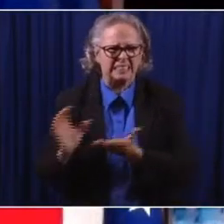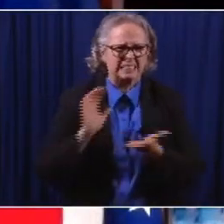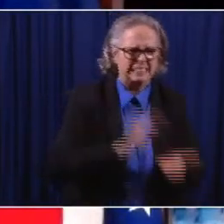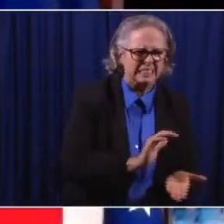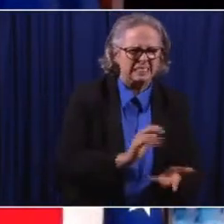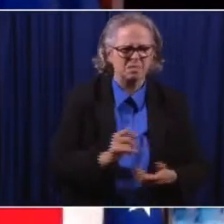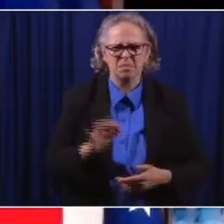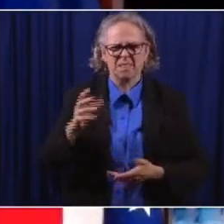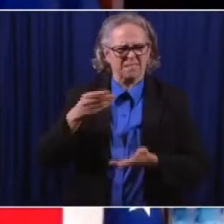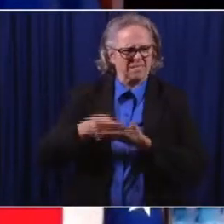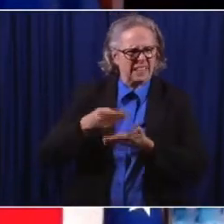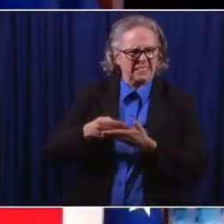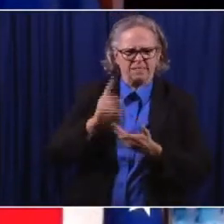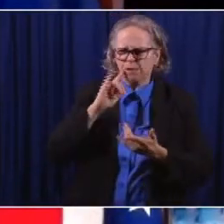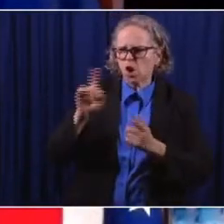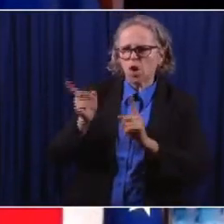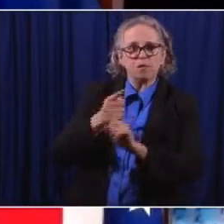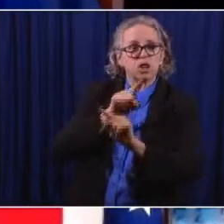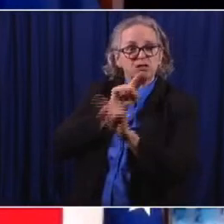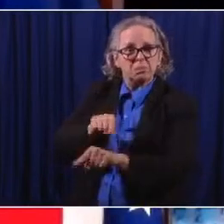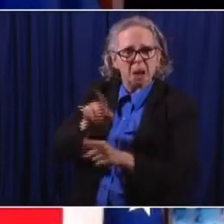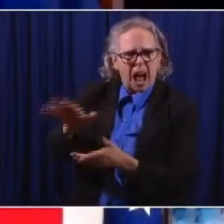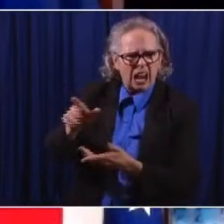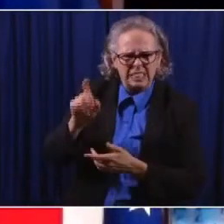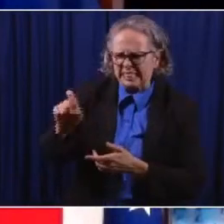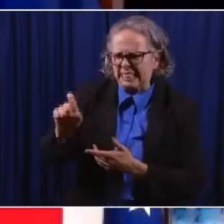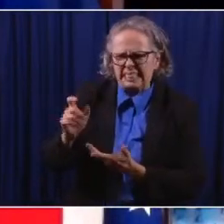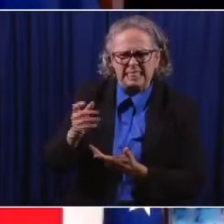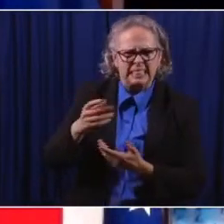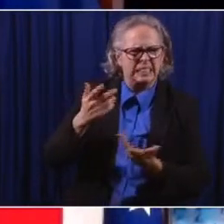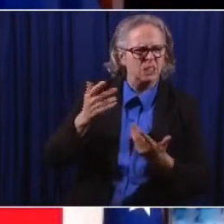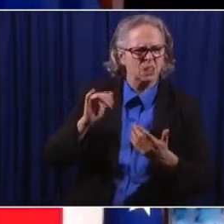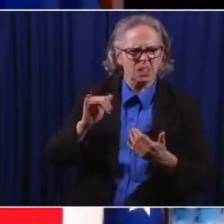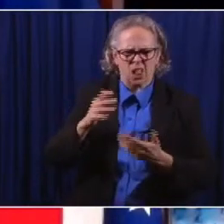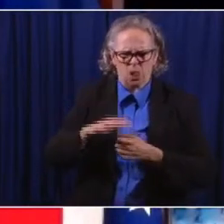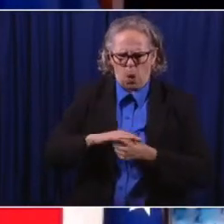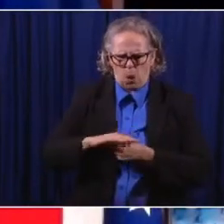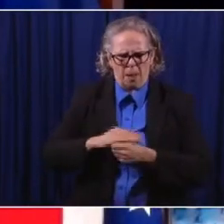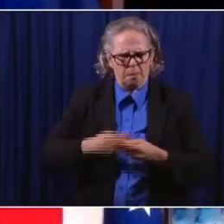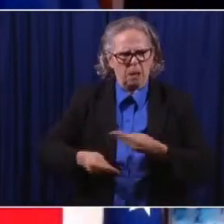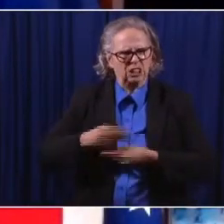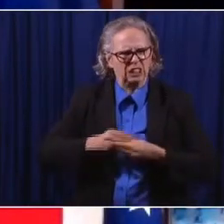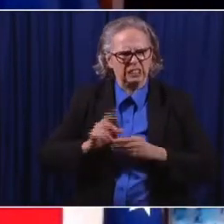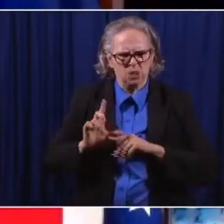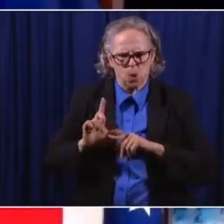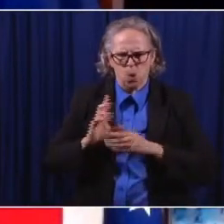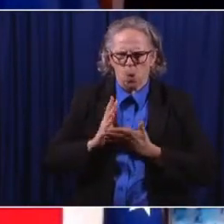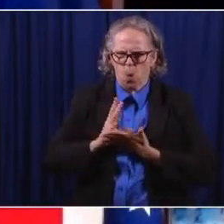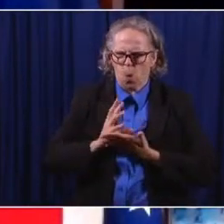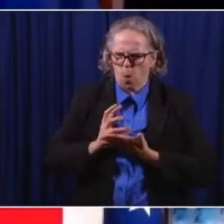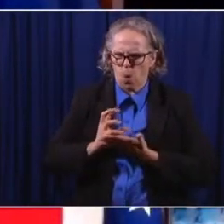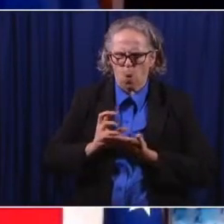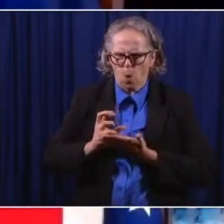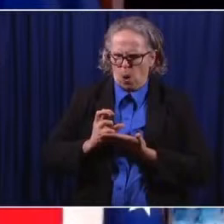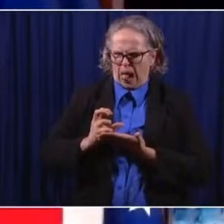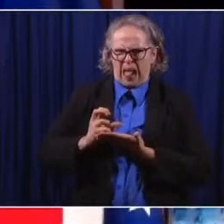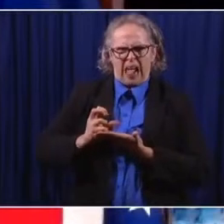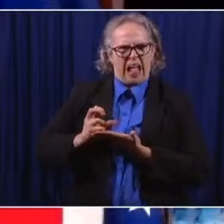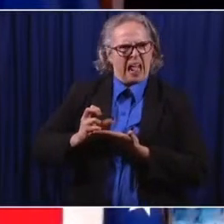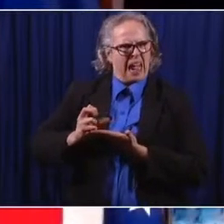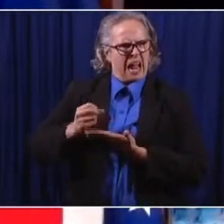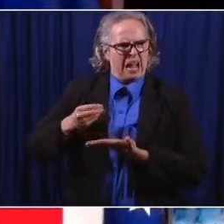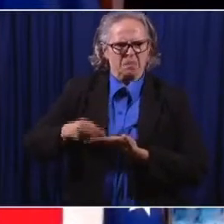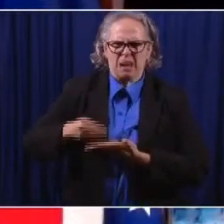first responders and people like that with local budgets that are being strained. All of those things are important things to